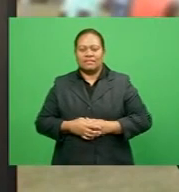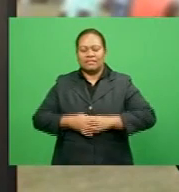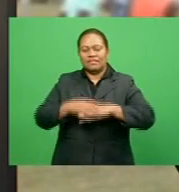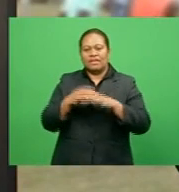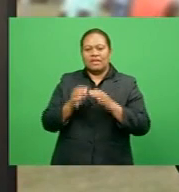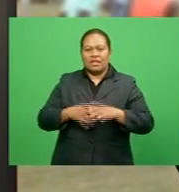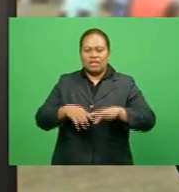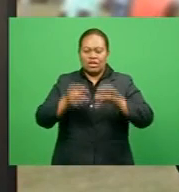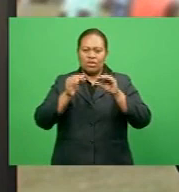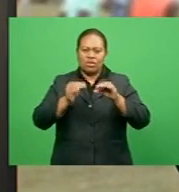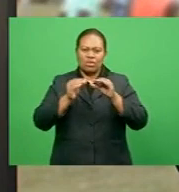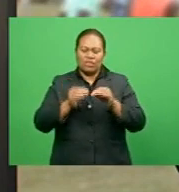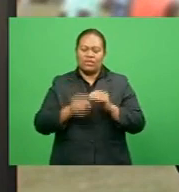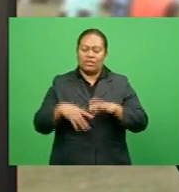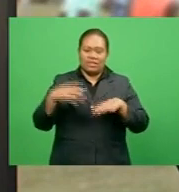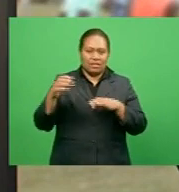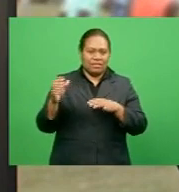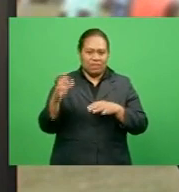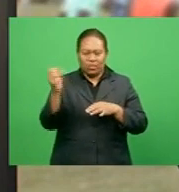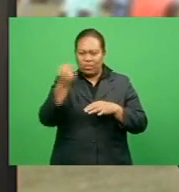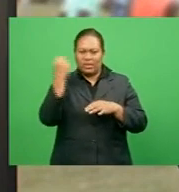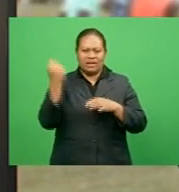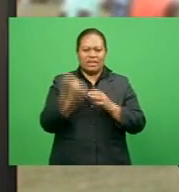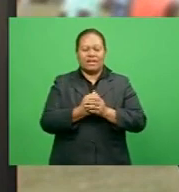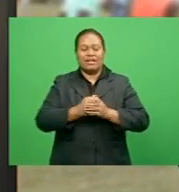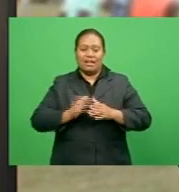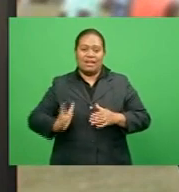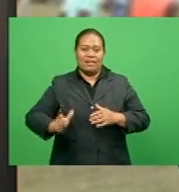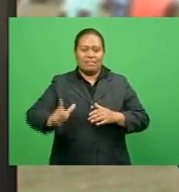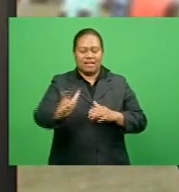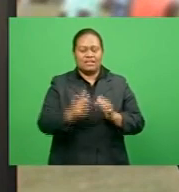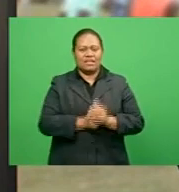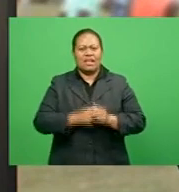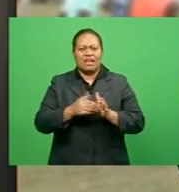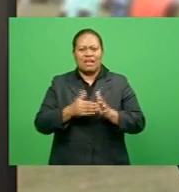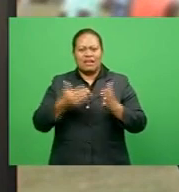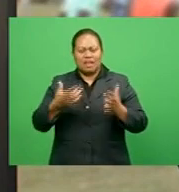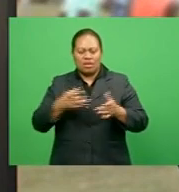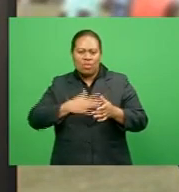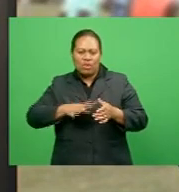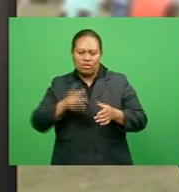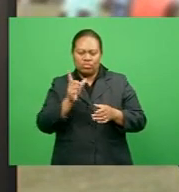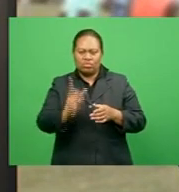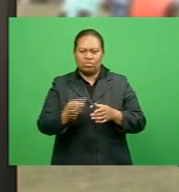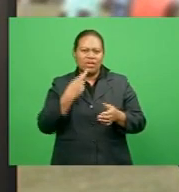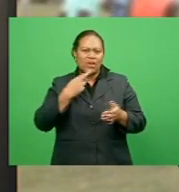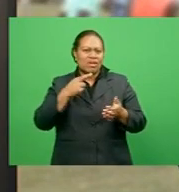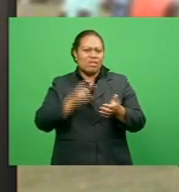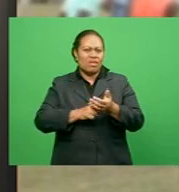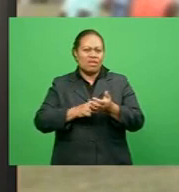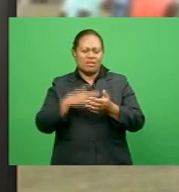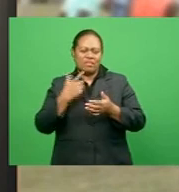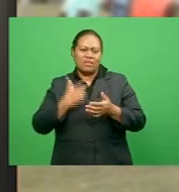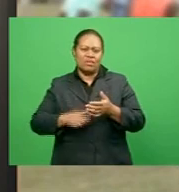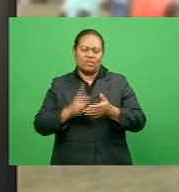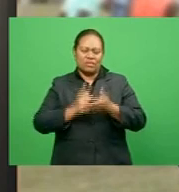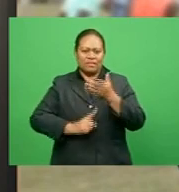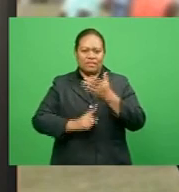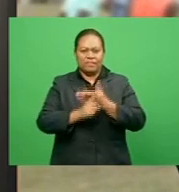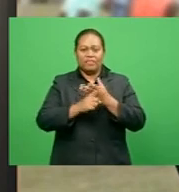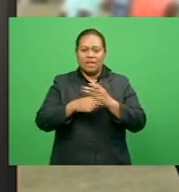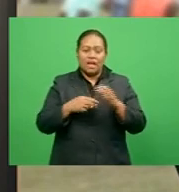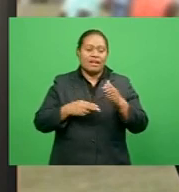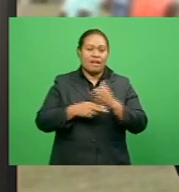Defending coach inter-district champion Triple S Building Lambasa will be out to set the record straight when they take on Kuma Imports